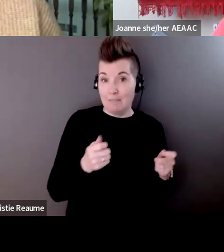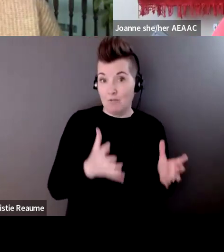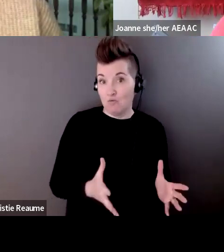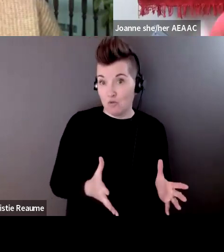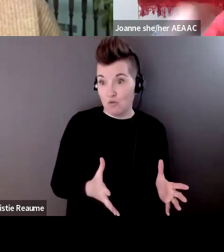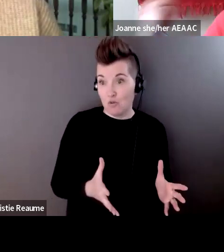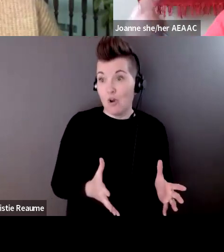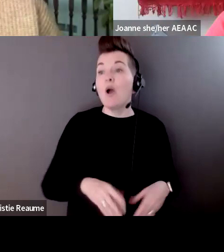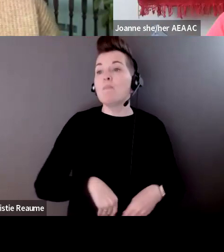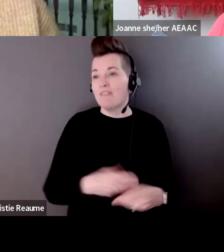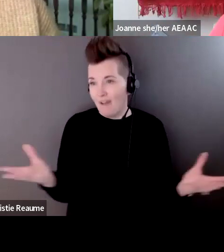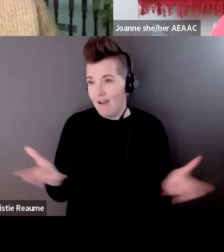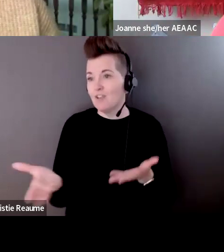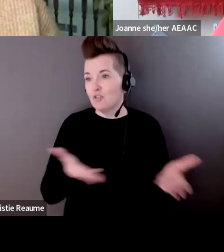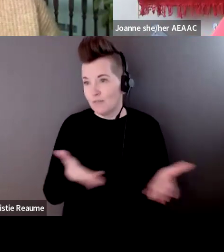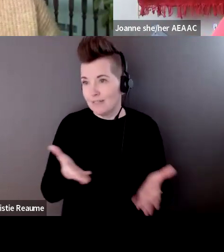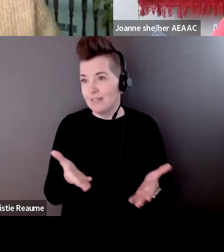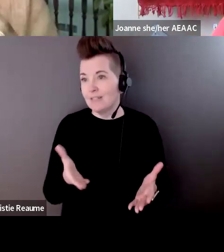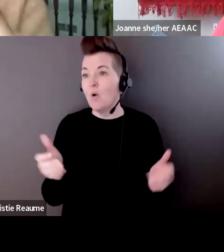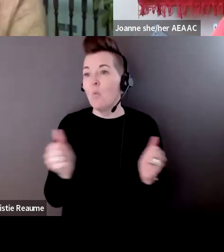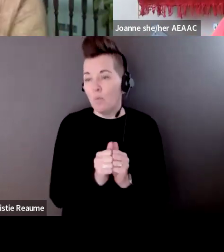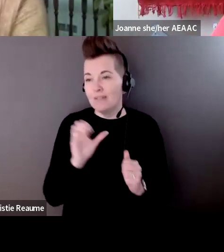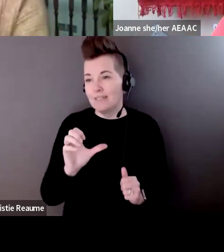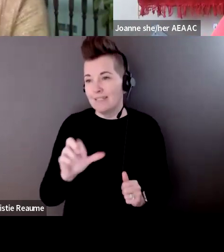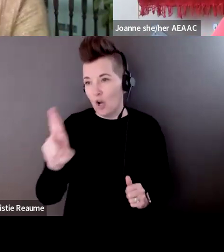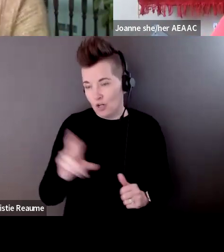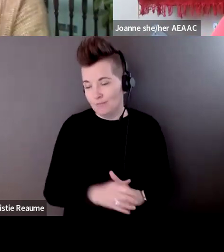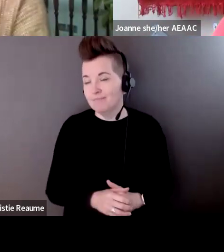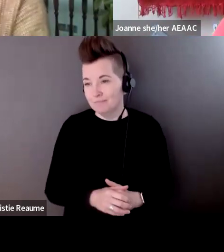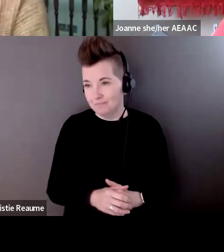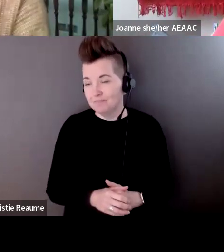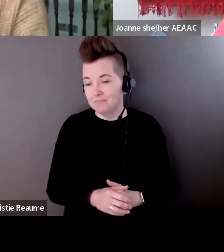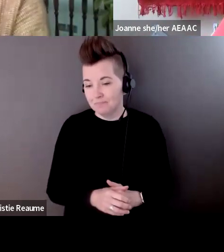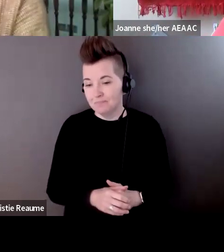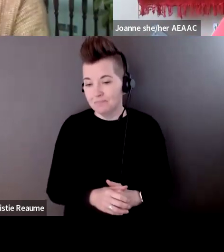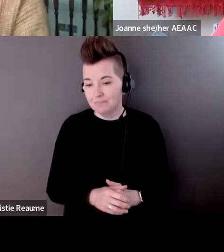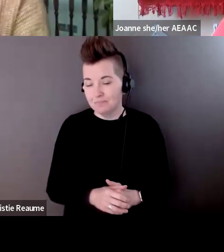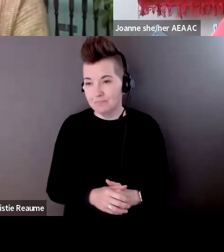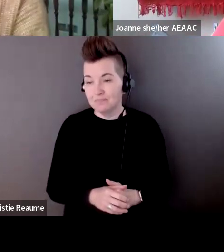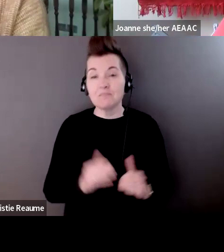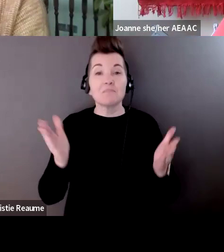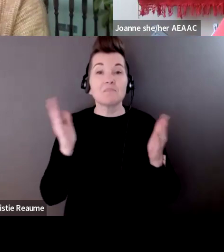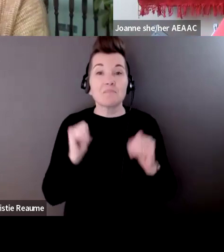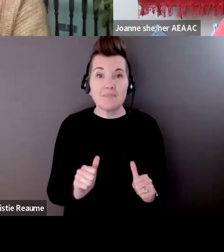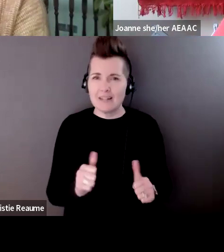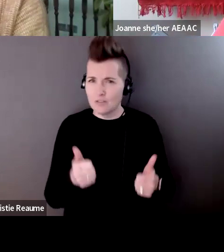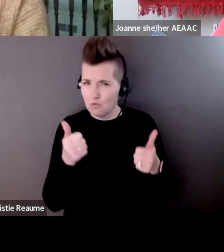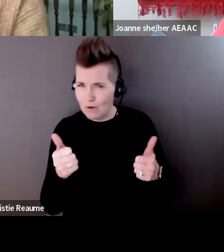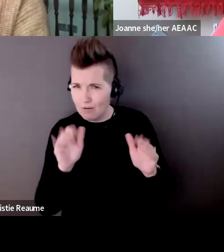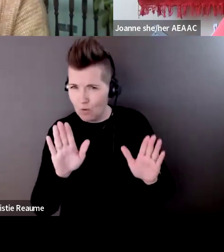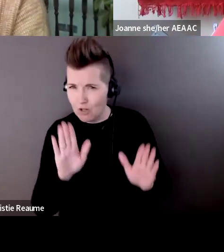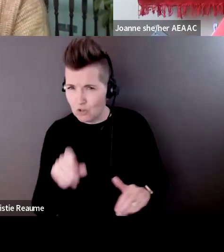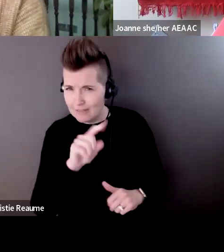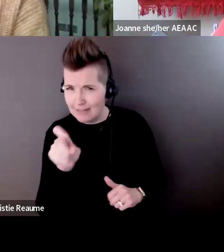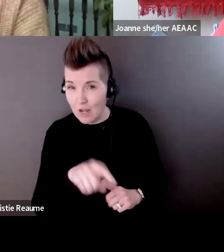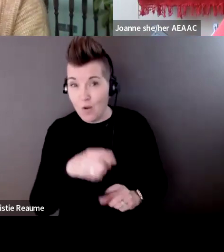those services in conjunction with the CCRs. Okay. Next great question for